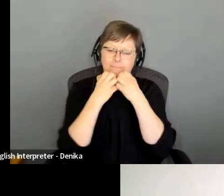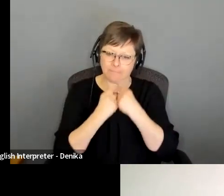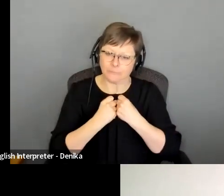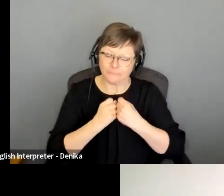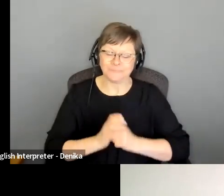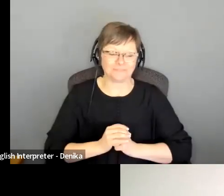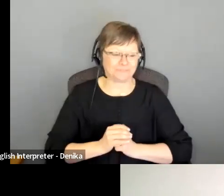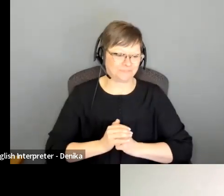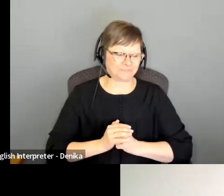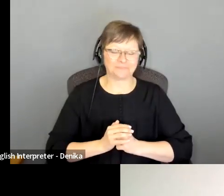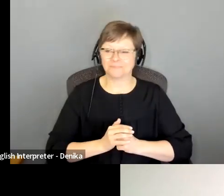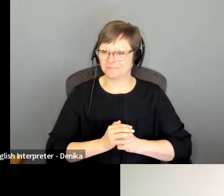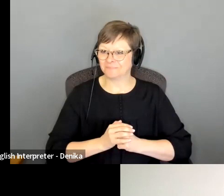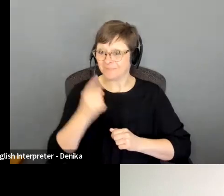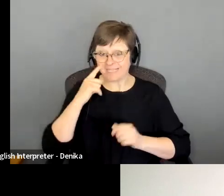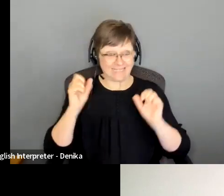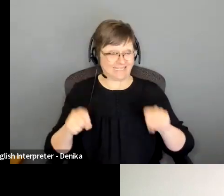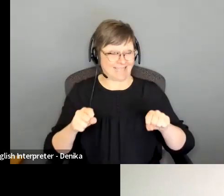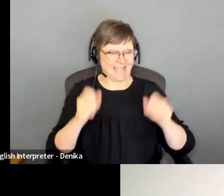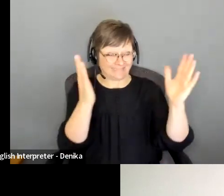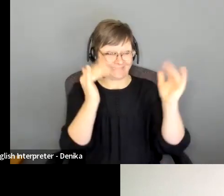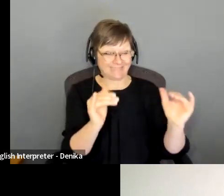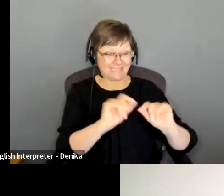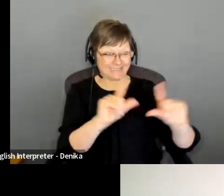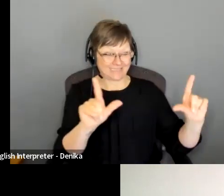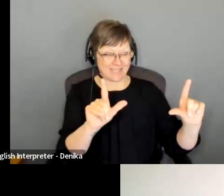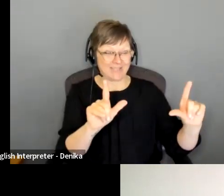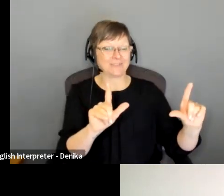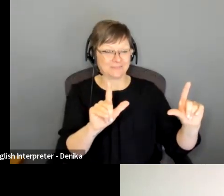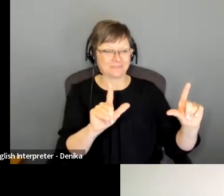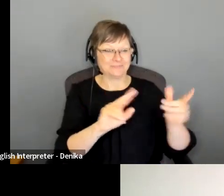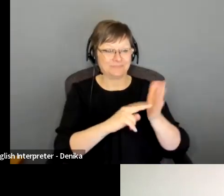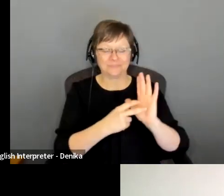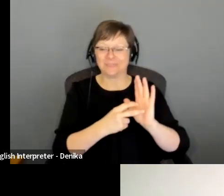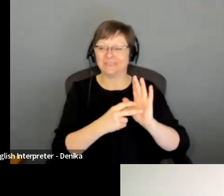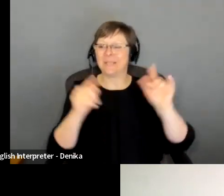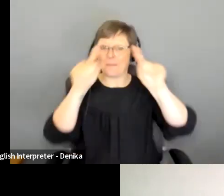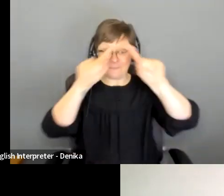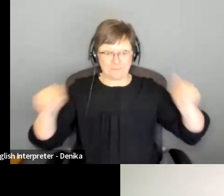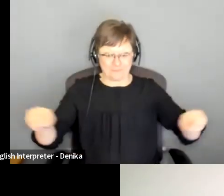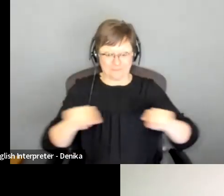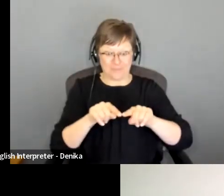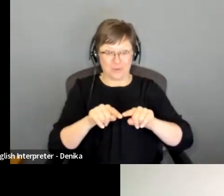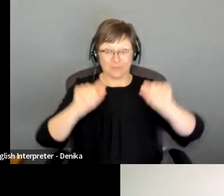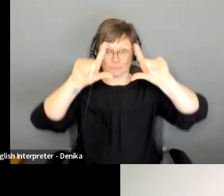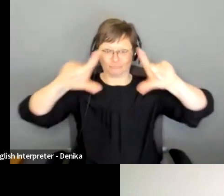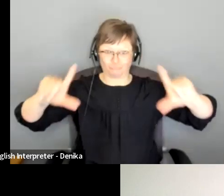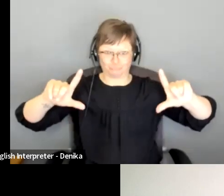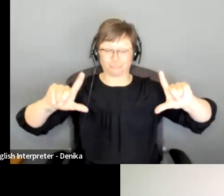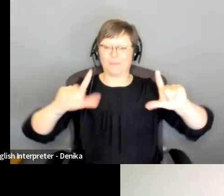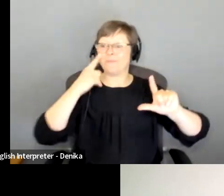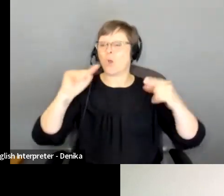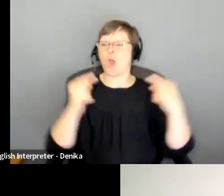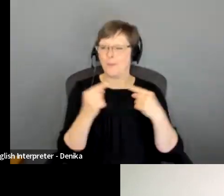I think we can step forward into the next slide, which is a return to the pyramid of harm, just briefly. So what can